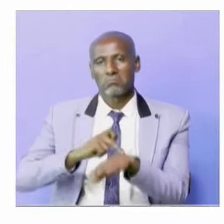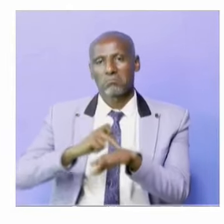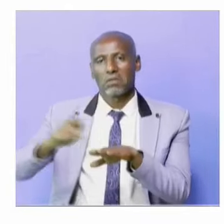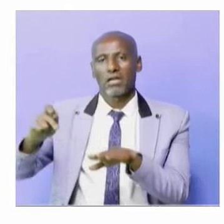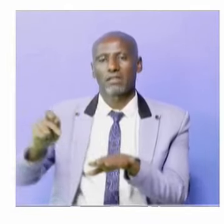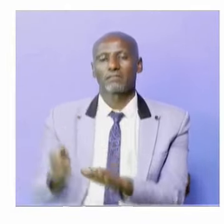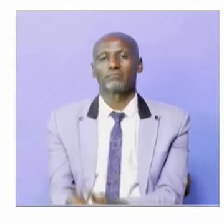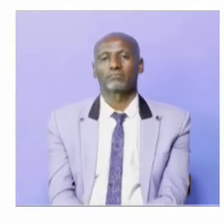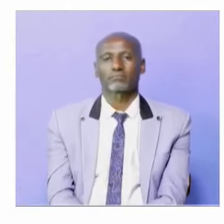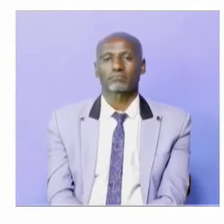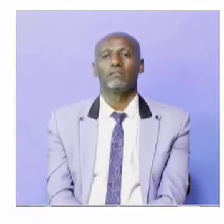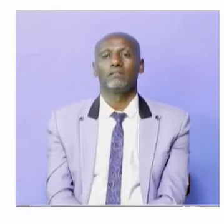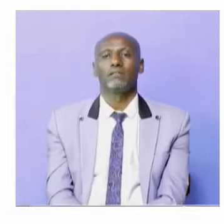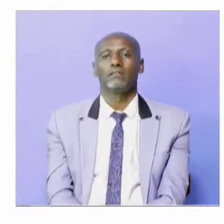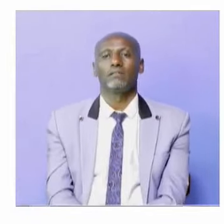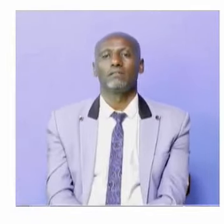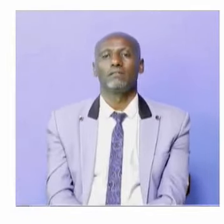Hello says blank.